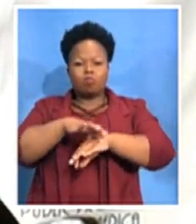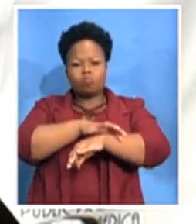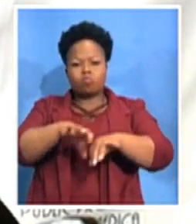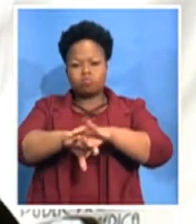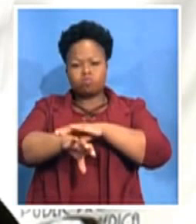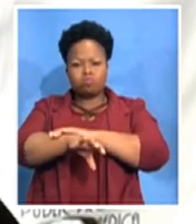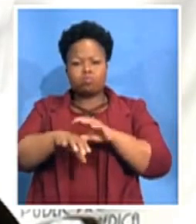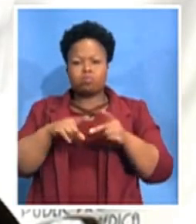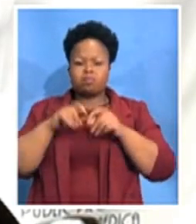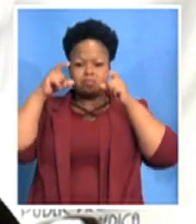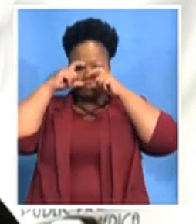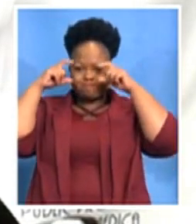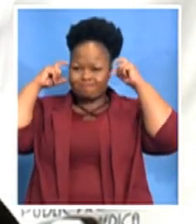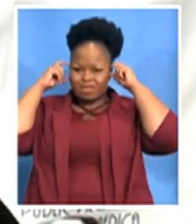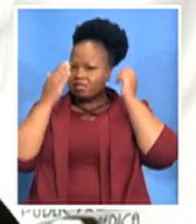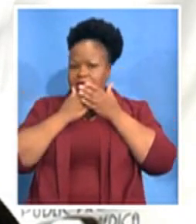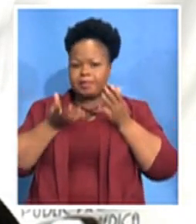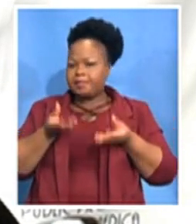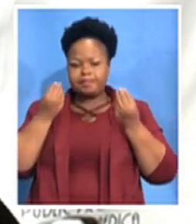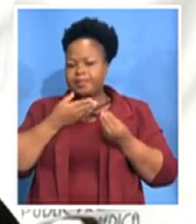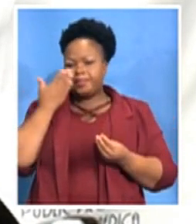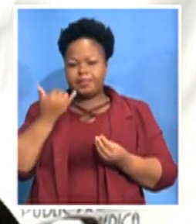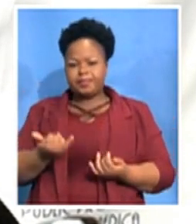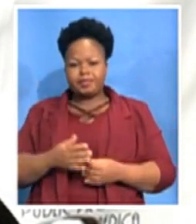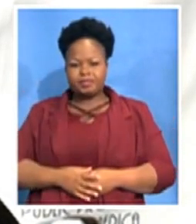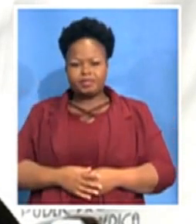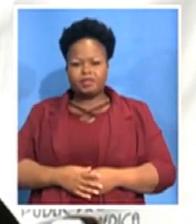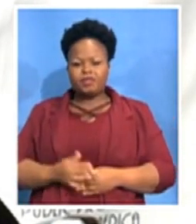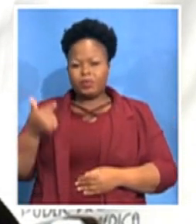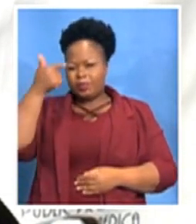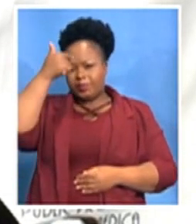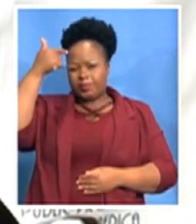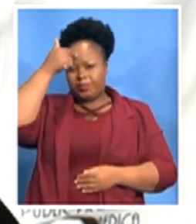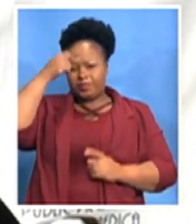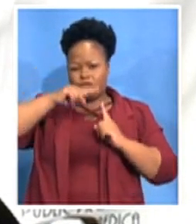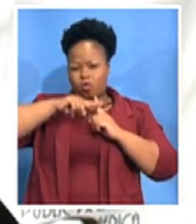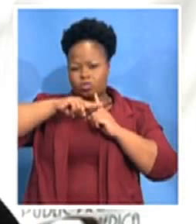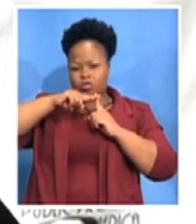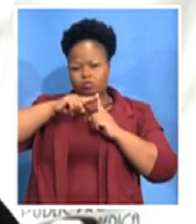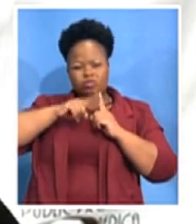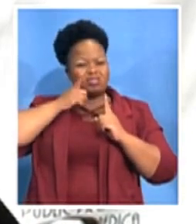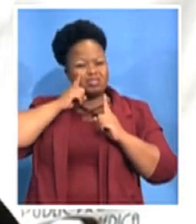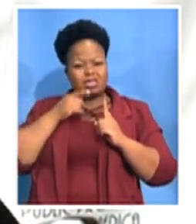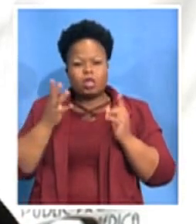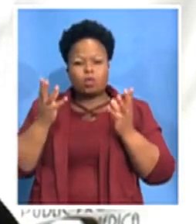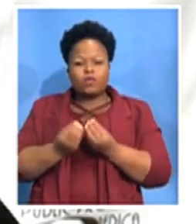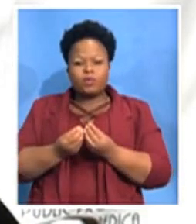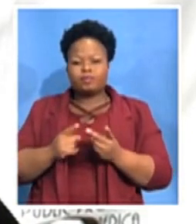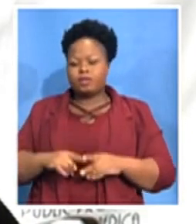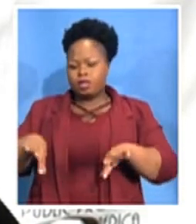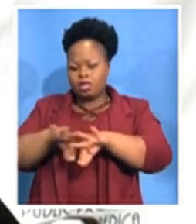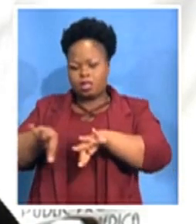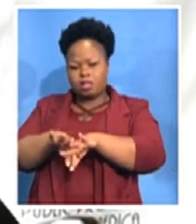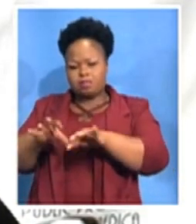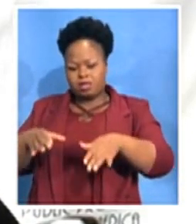There is shortage of thermometers, shortage of disposable bins, decanters, oxygen